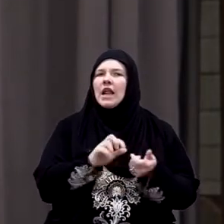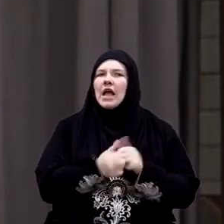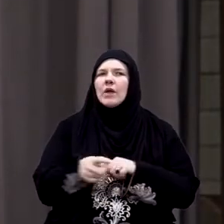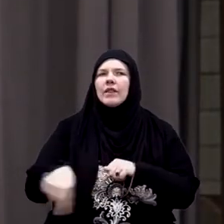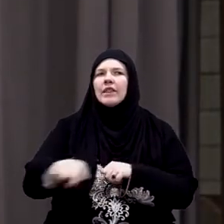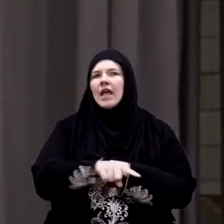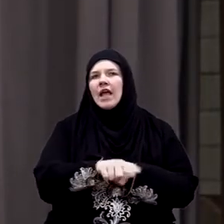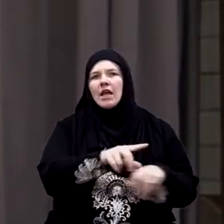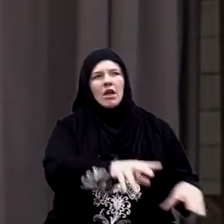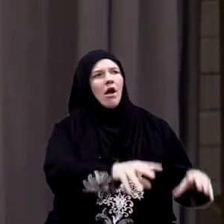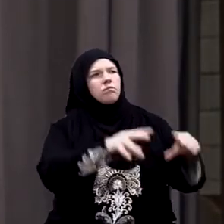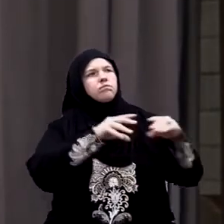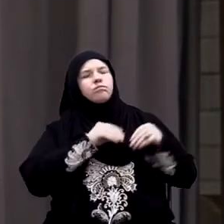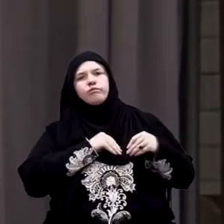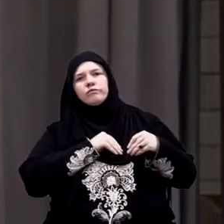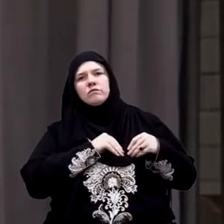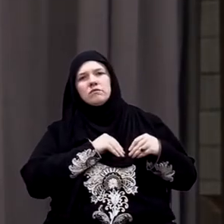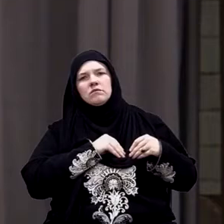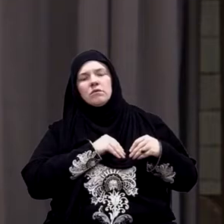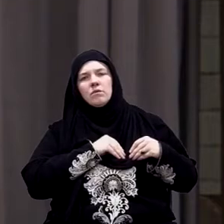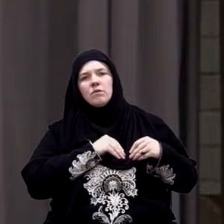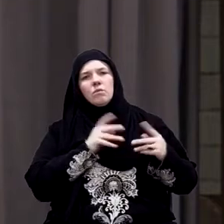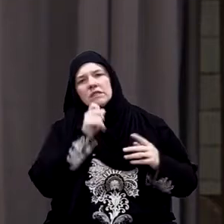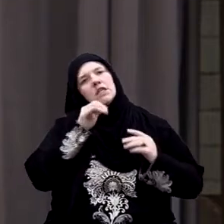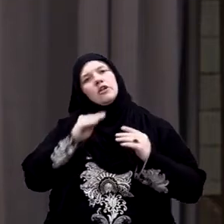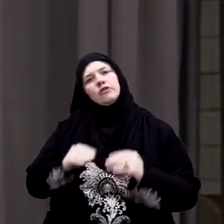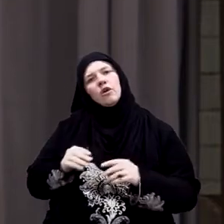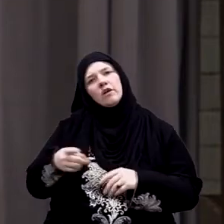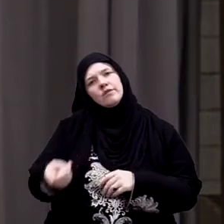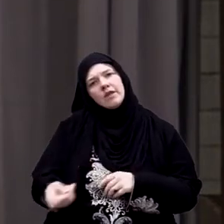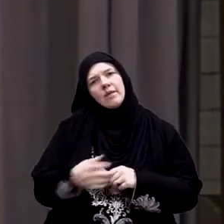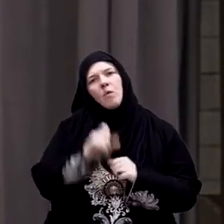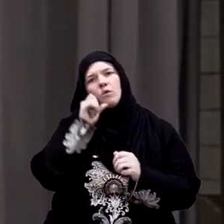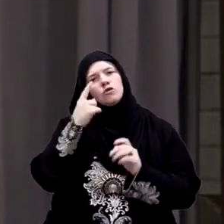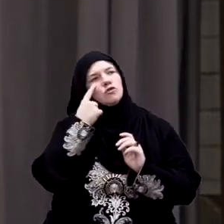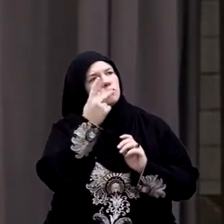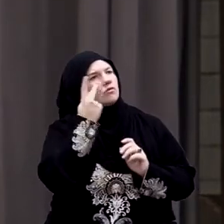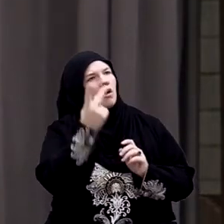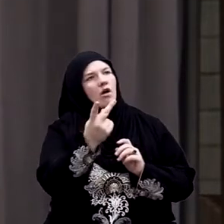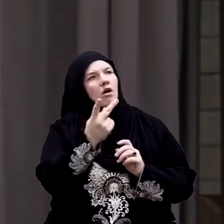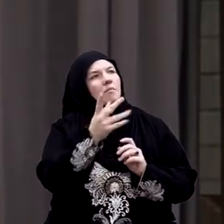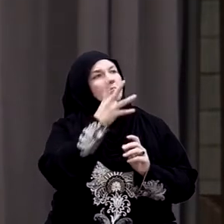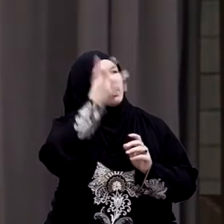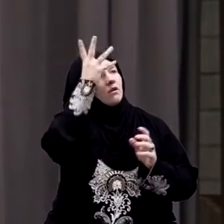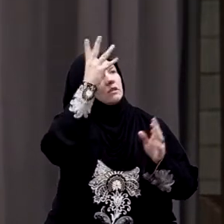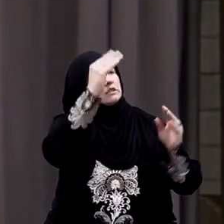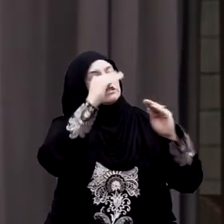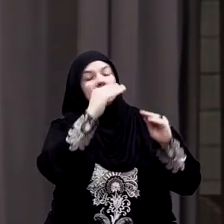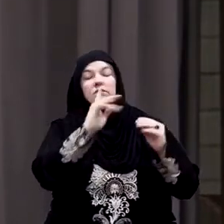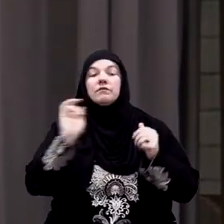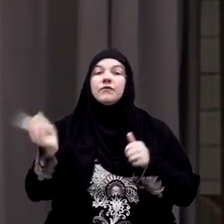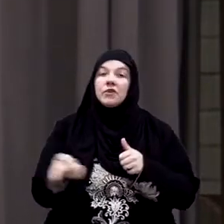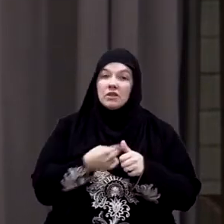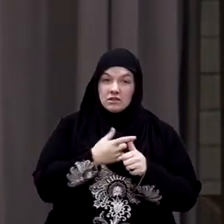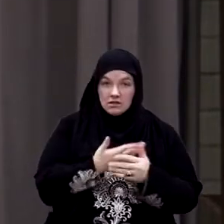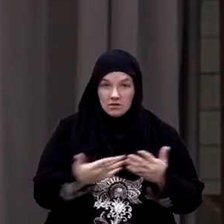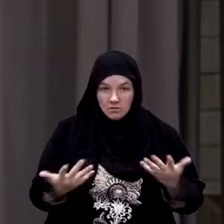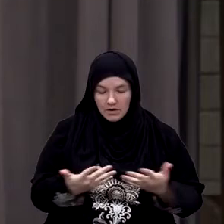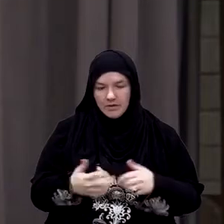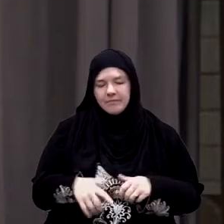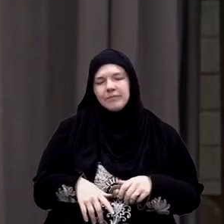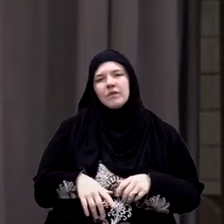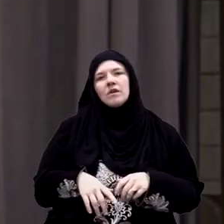they inherit what is not there in the treasure of their own parents? So the first thing is